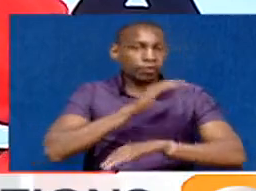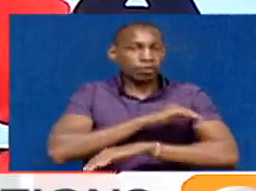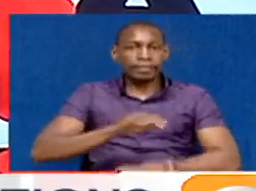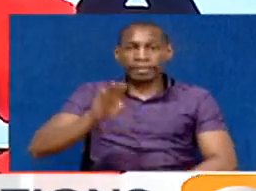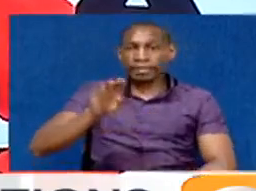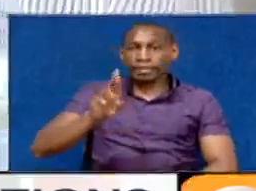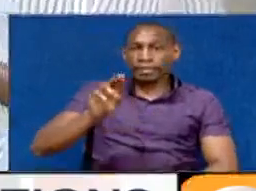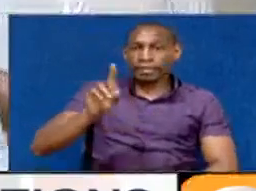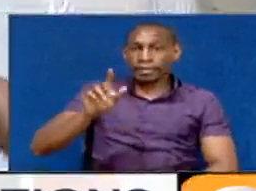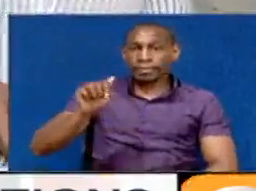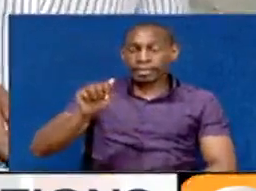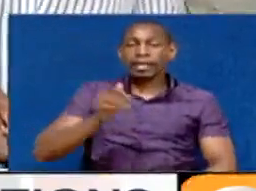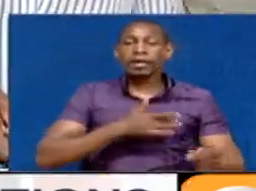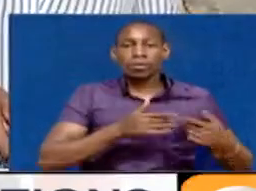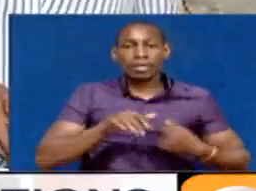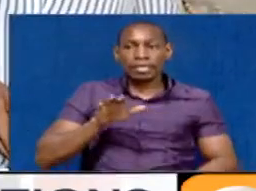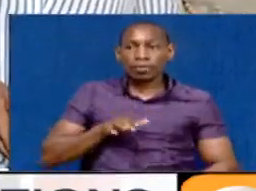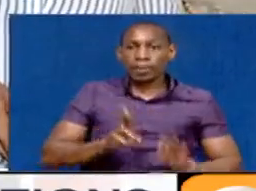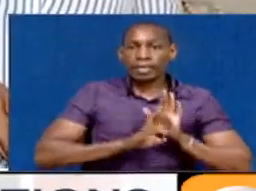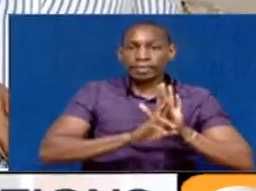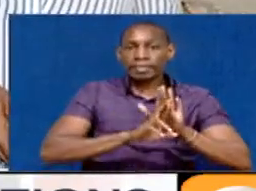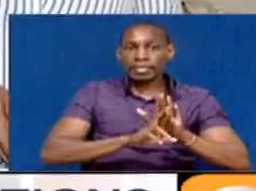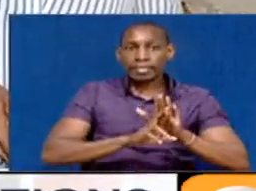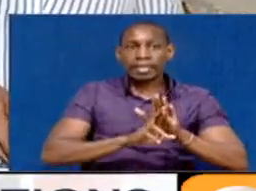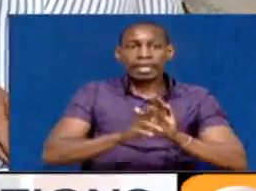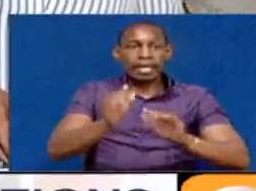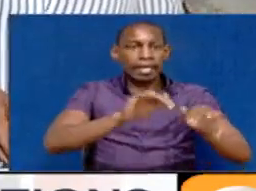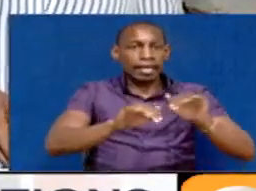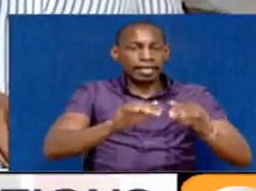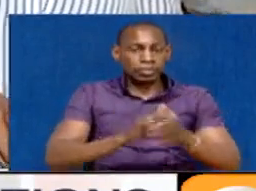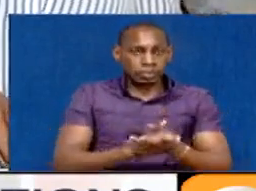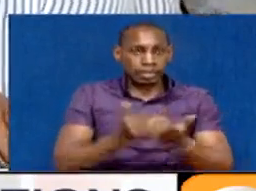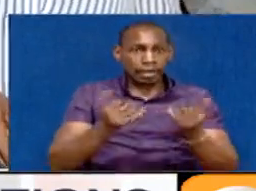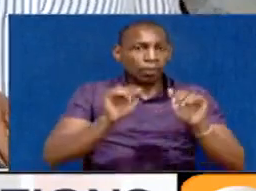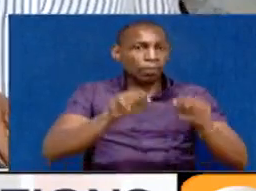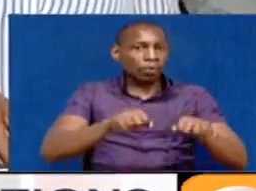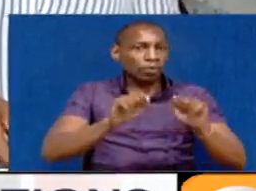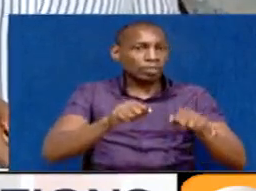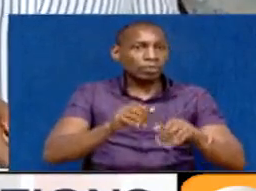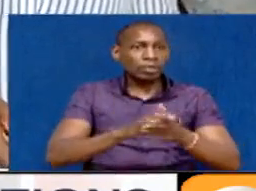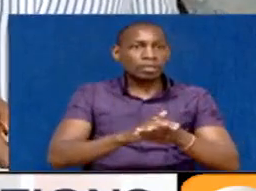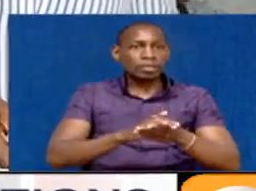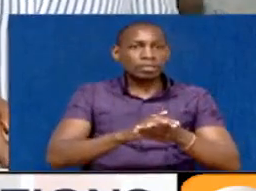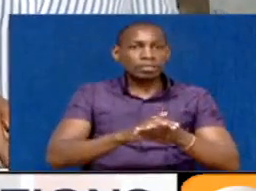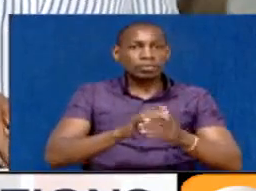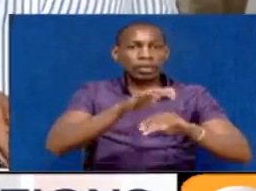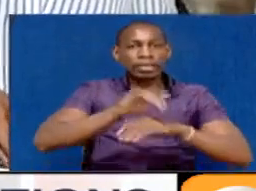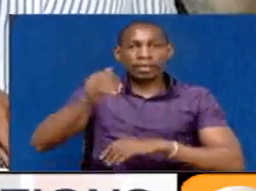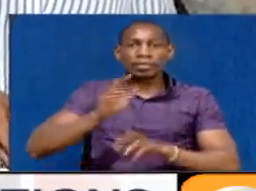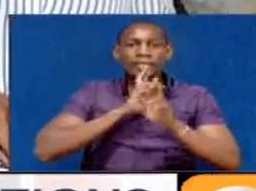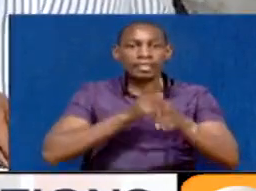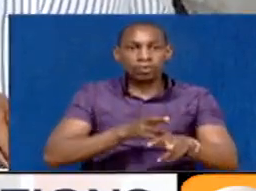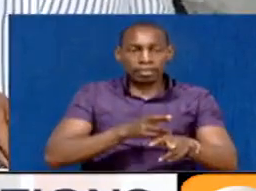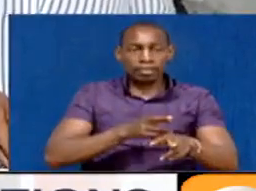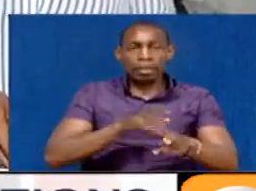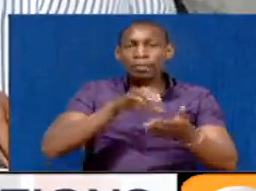evening, Brenda. As regards the woman representative contest, are we likely to get the county results announced? And